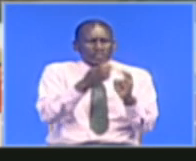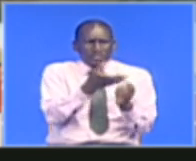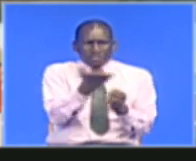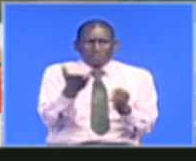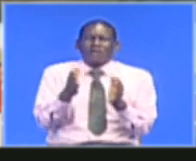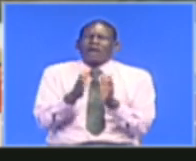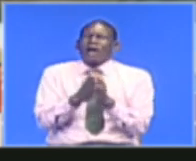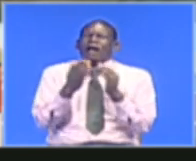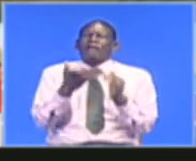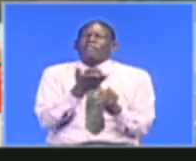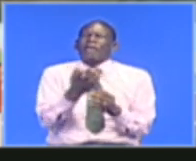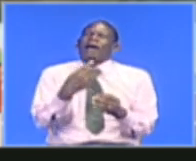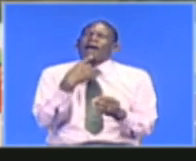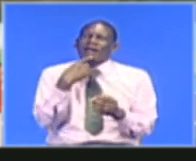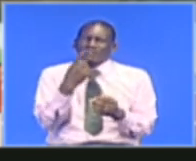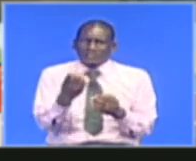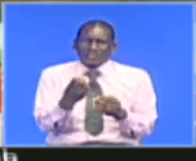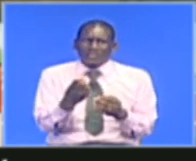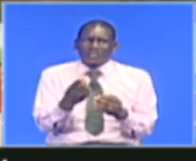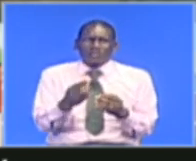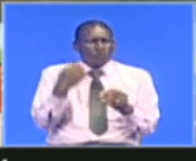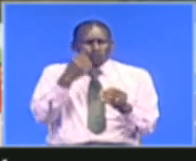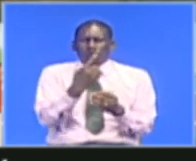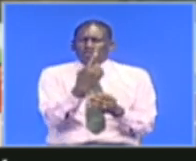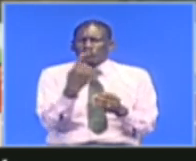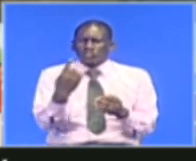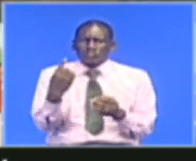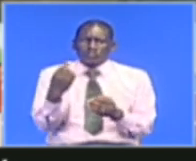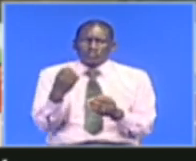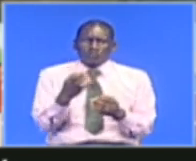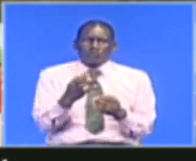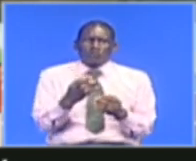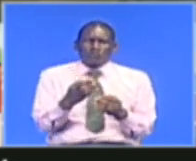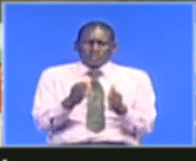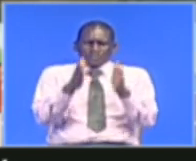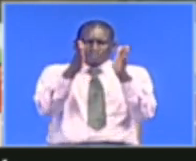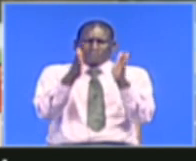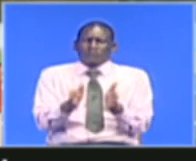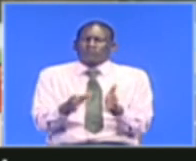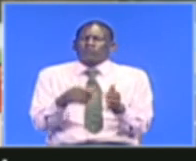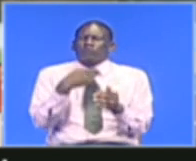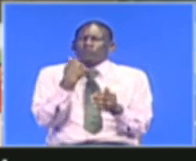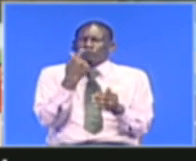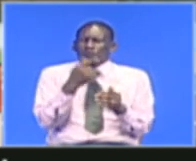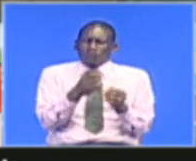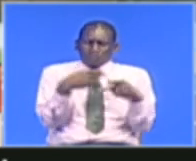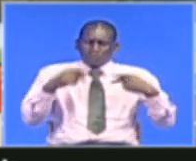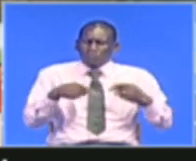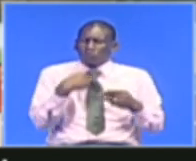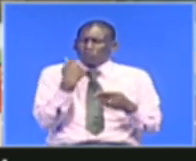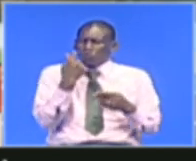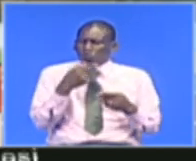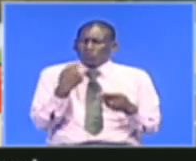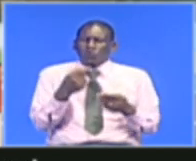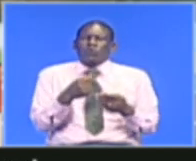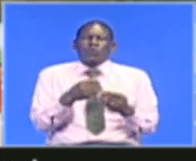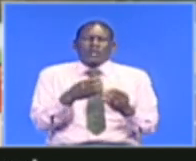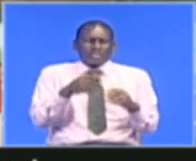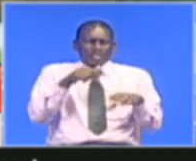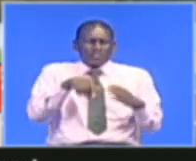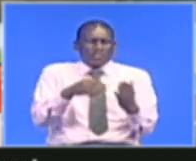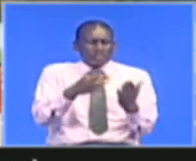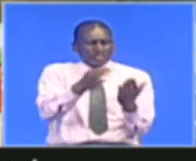and their response in respect of each of the persons who is listed on the order